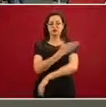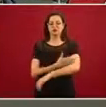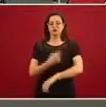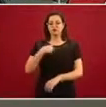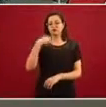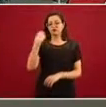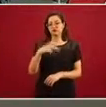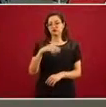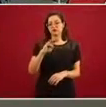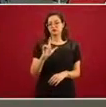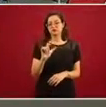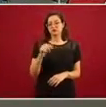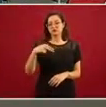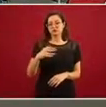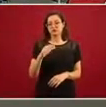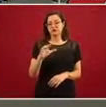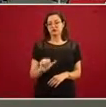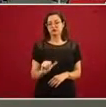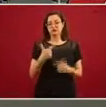Good evening.